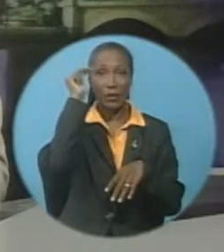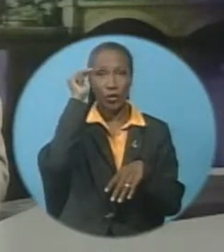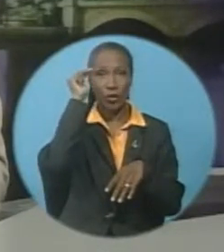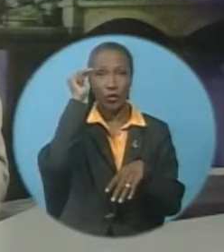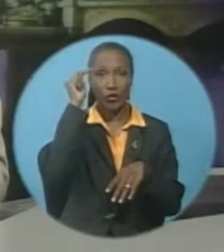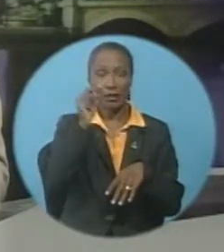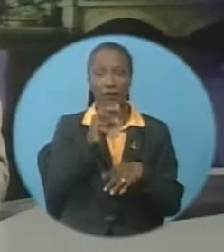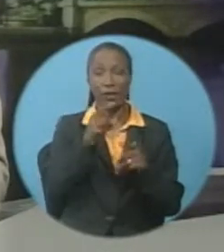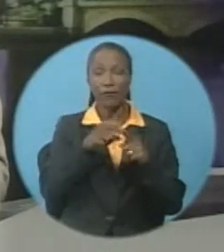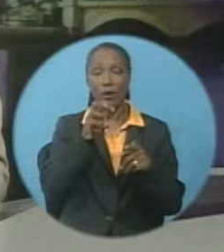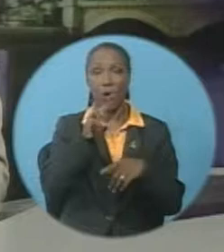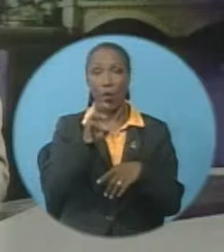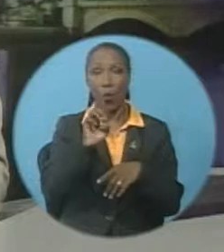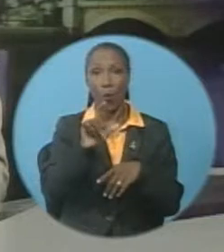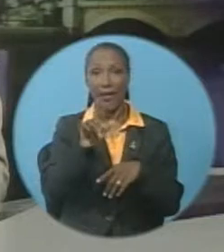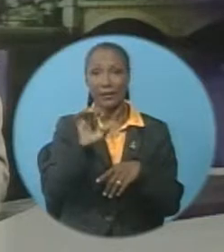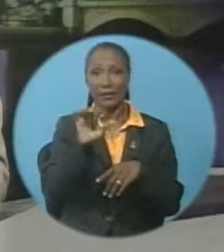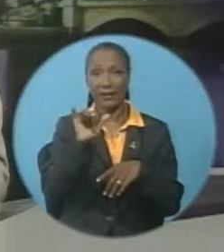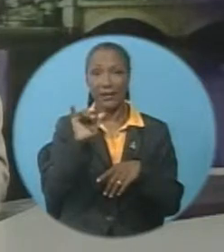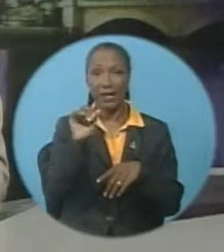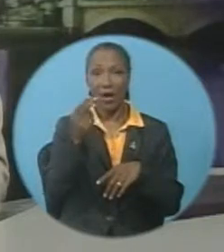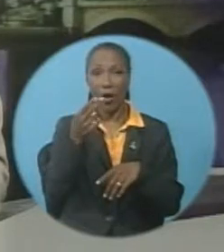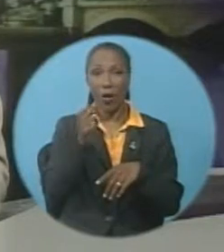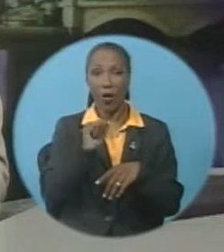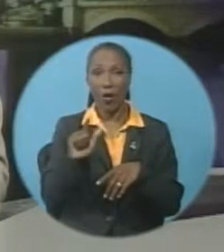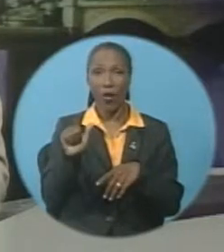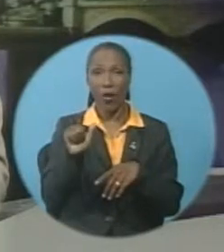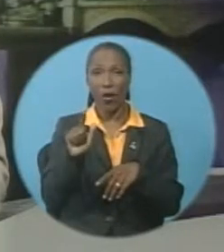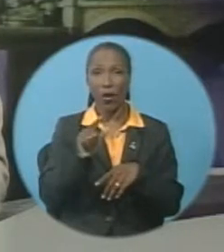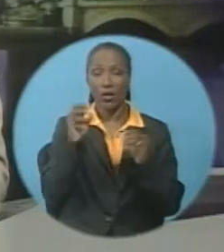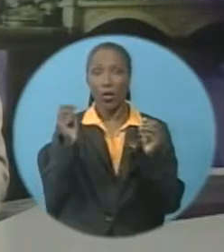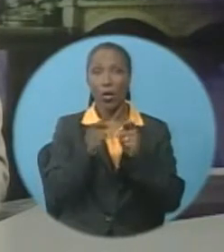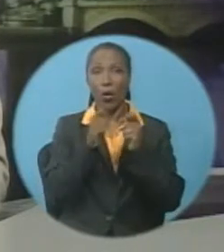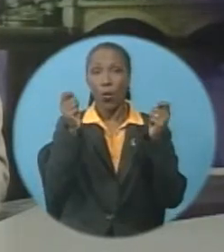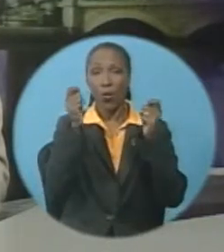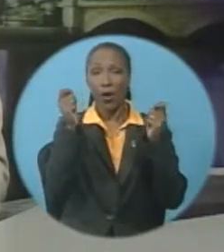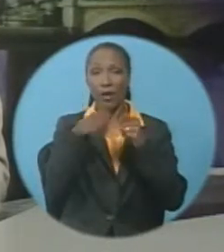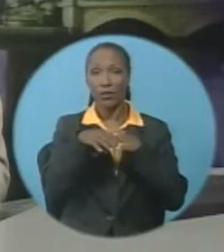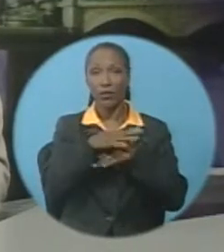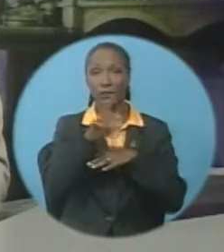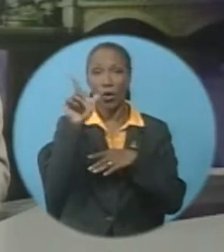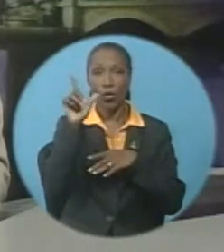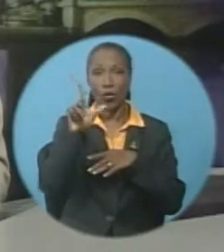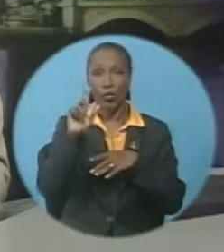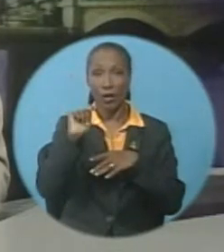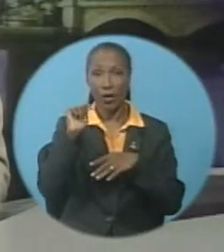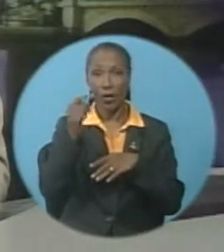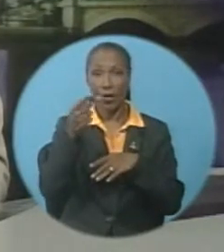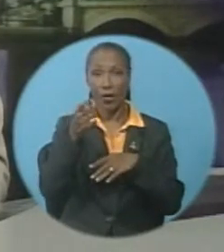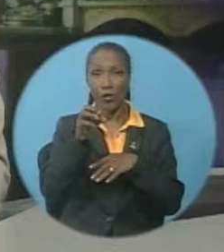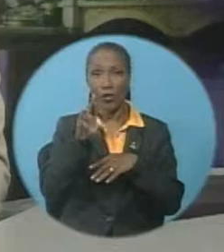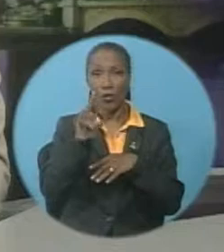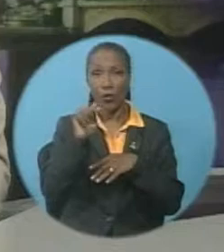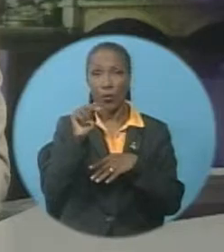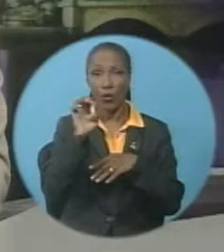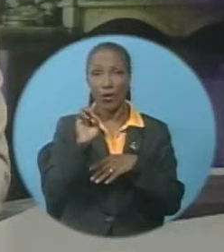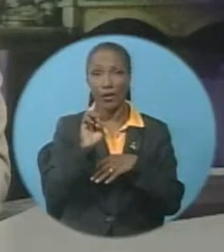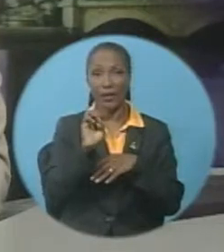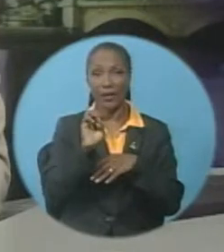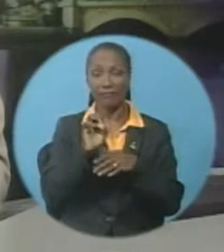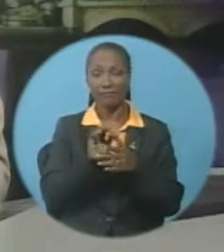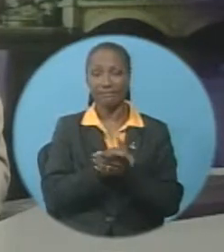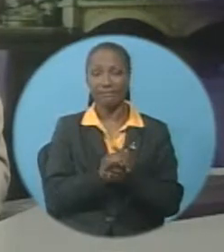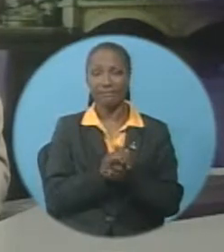brushed aside Javonte Brown of Lutherthorne in 2 straight sets, to win that division. Now let's start with the team